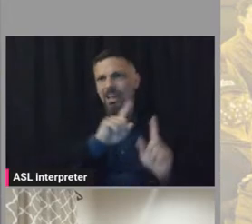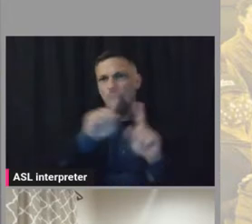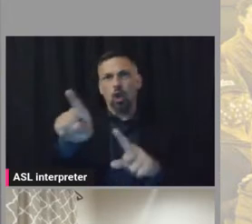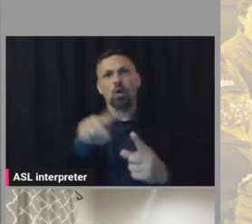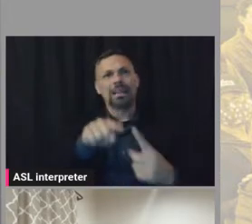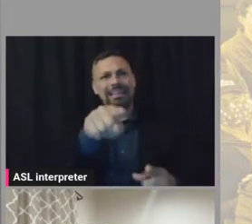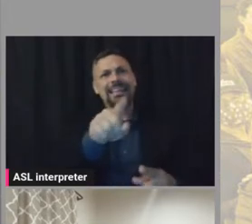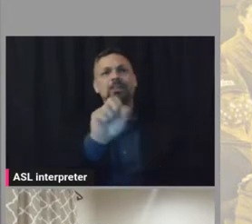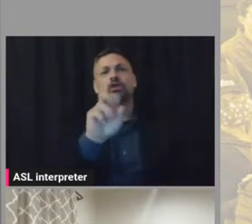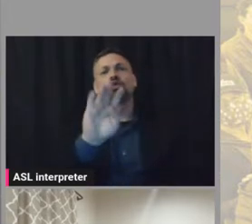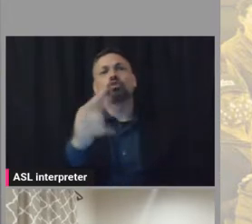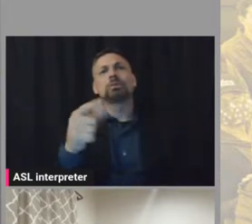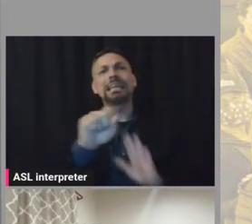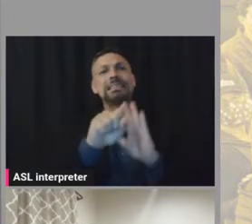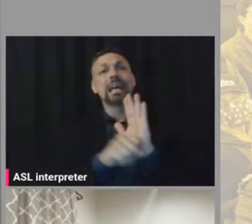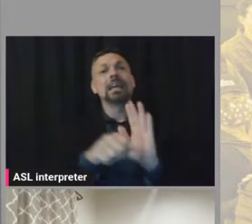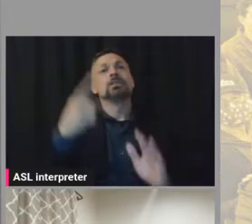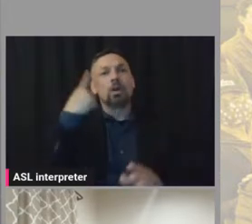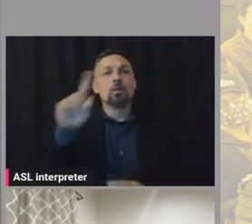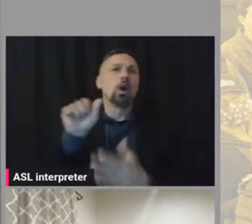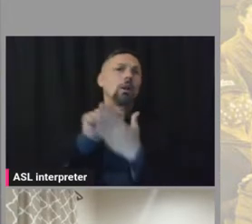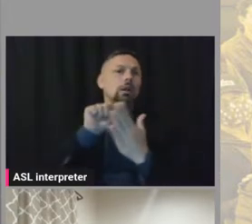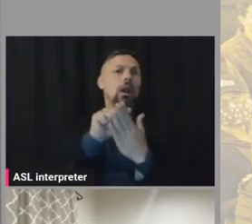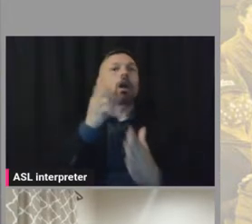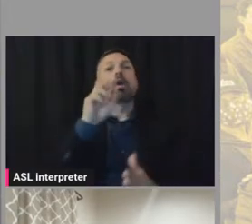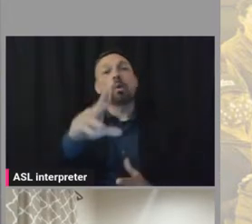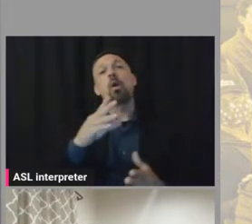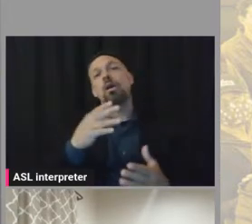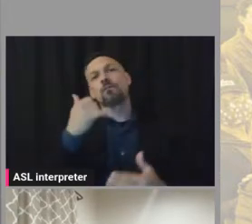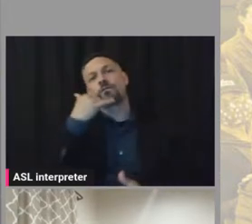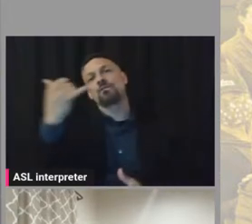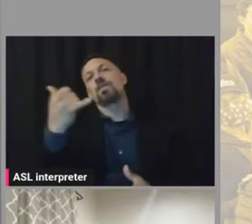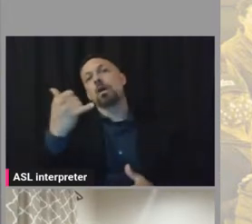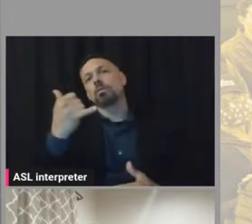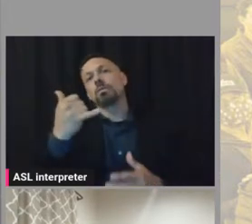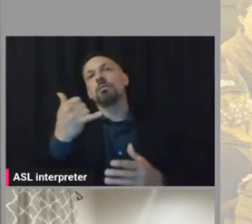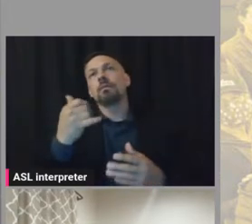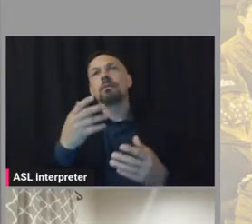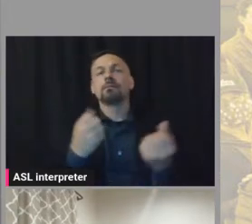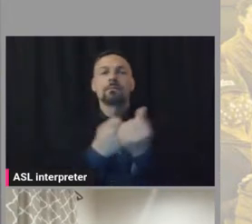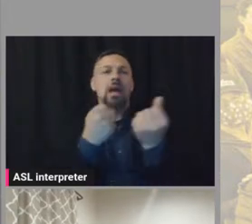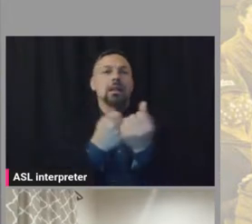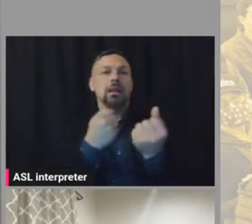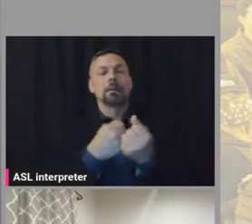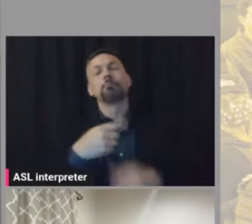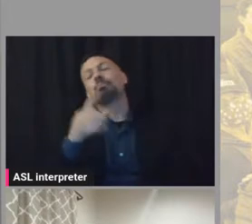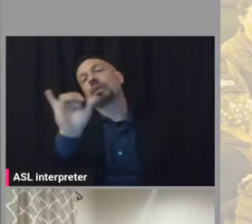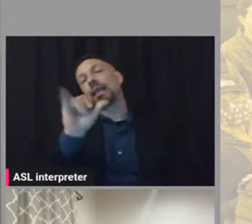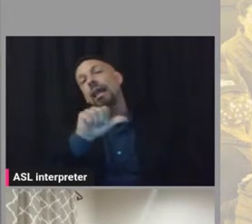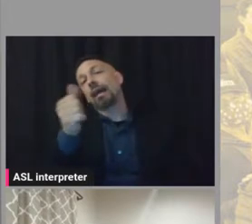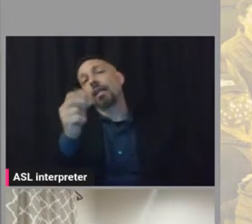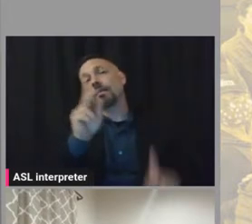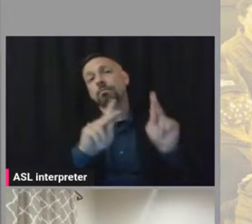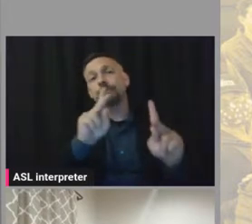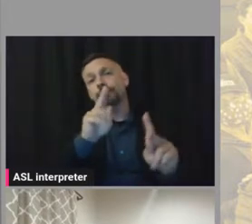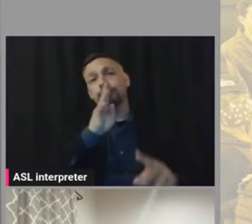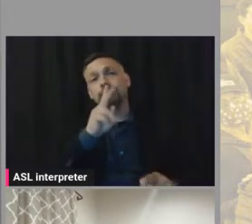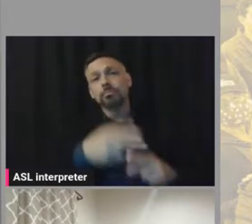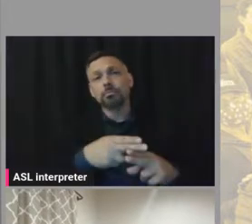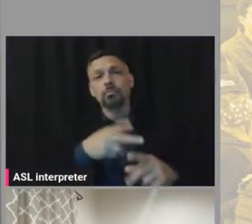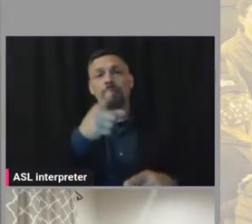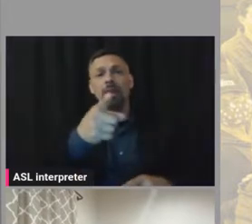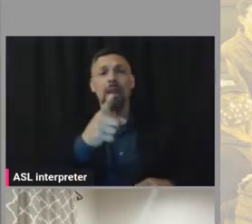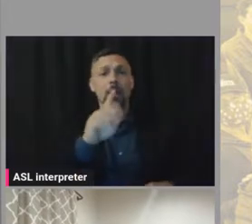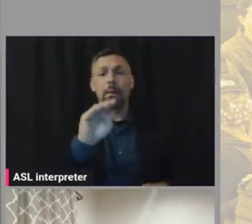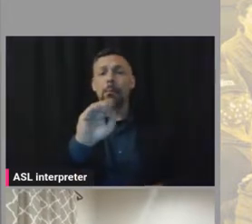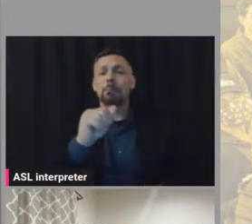states to canvass or to phone bank remotely. And like folks said earlier, when the anti-MAGA majority turns